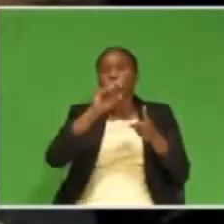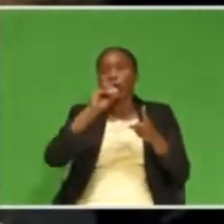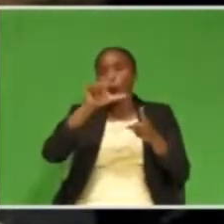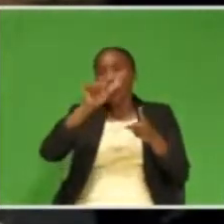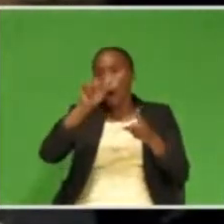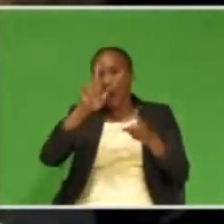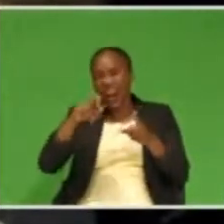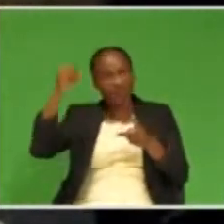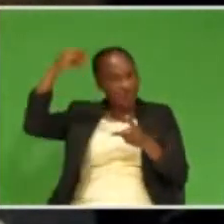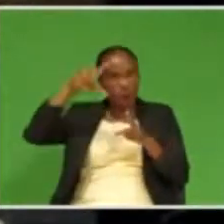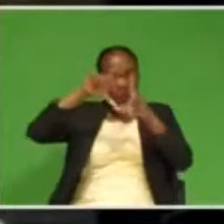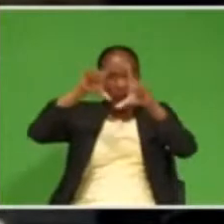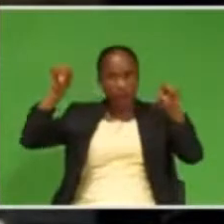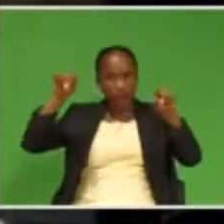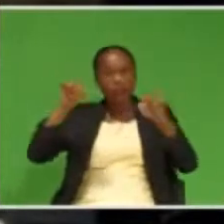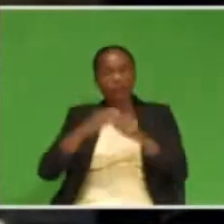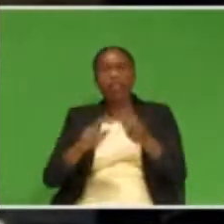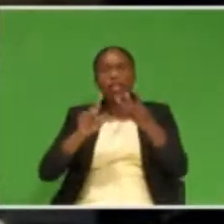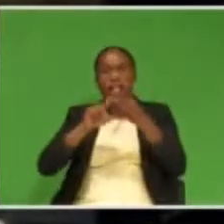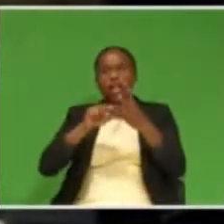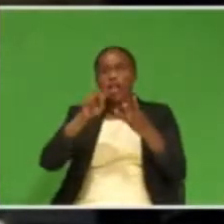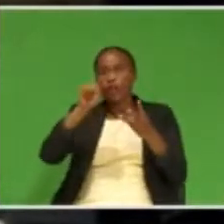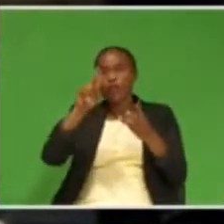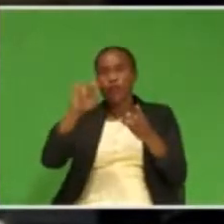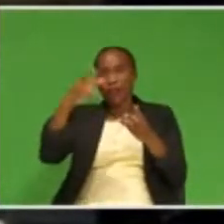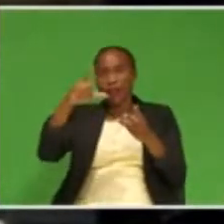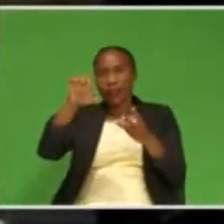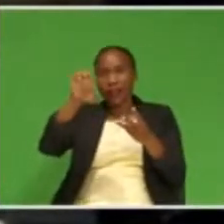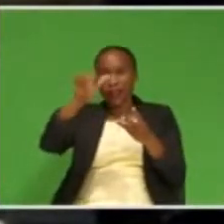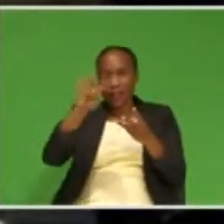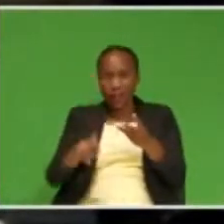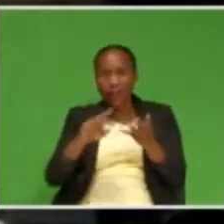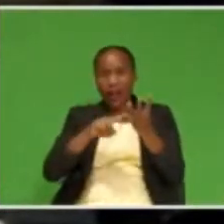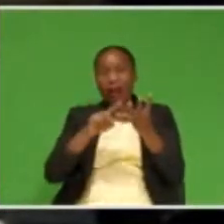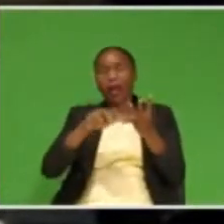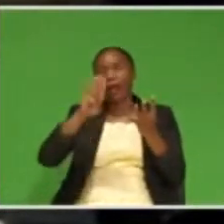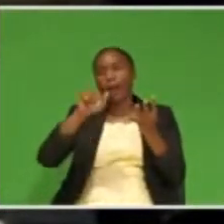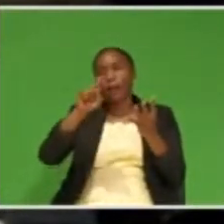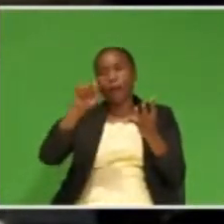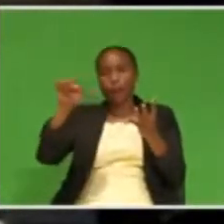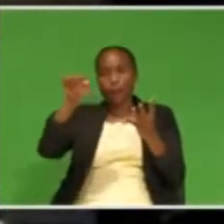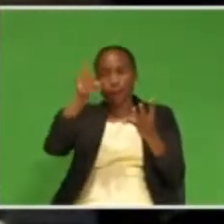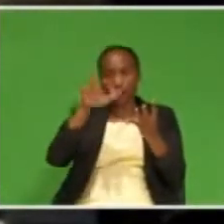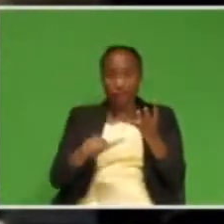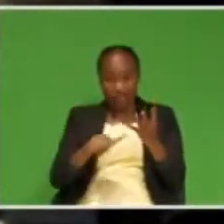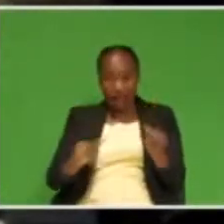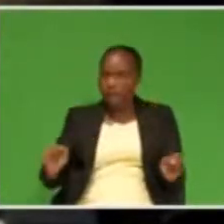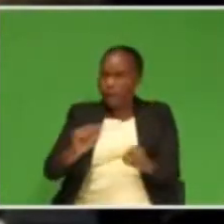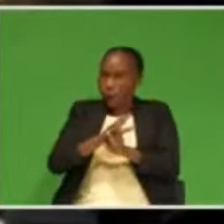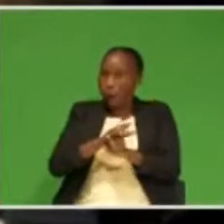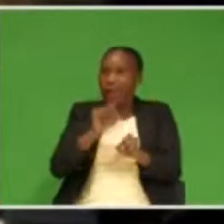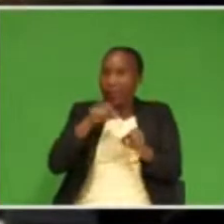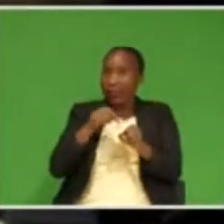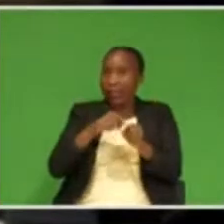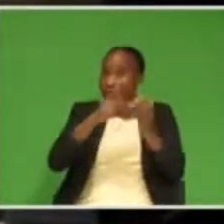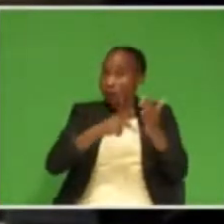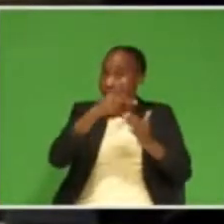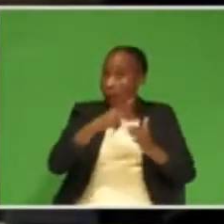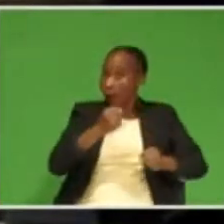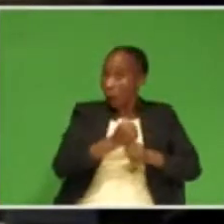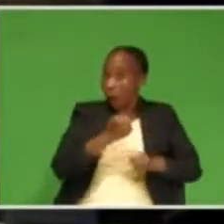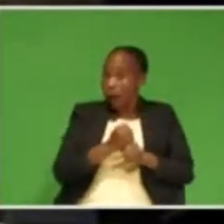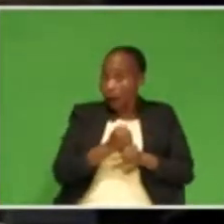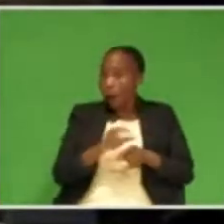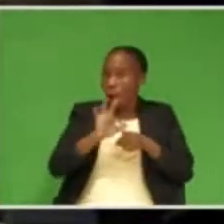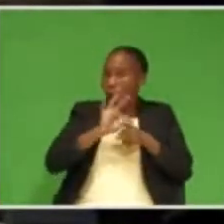gas, nuclear, hydro, and battery storage. To fully implement this plan, we need